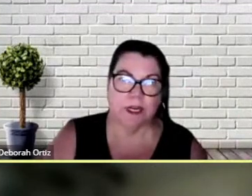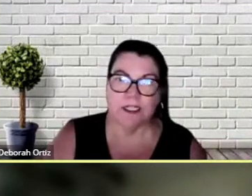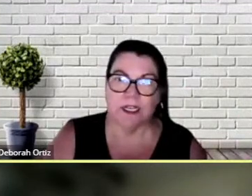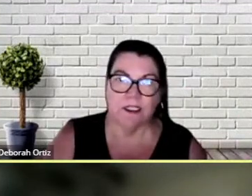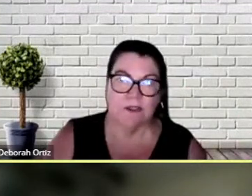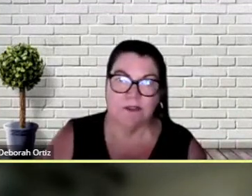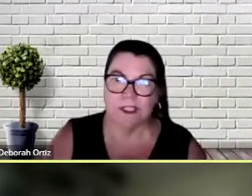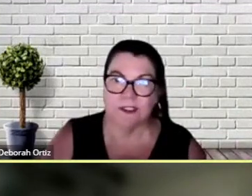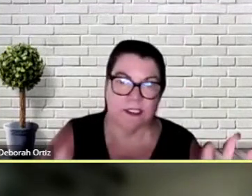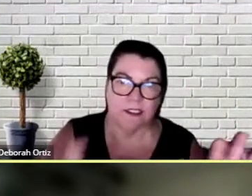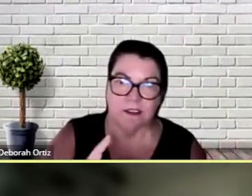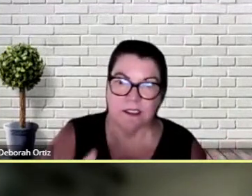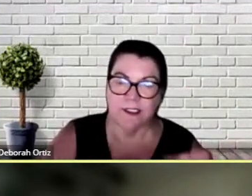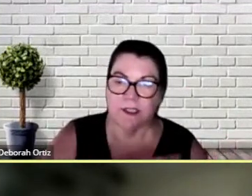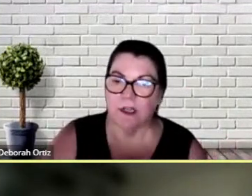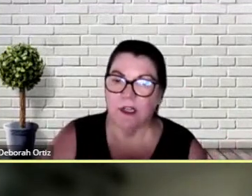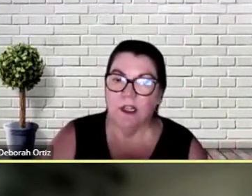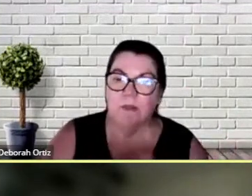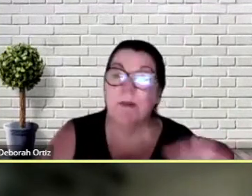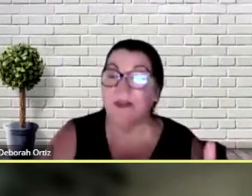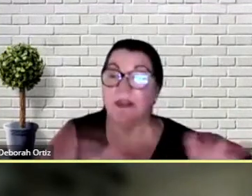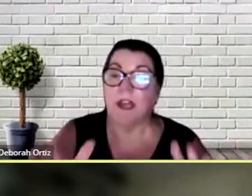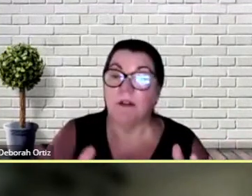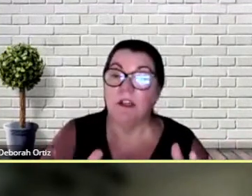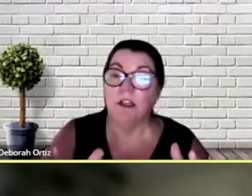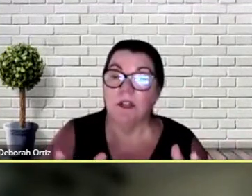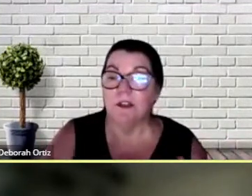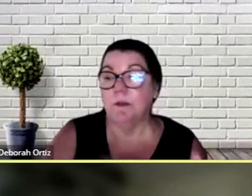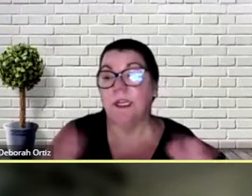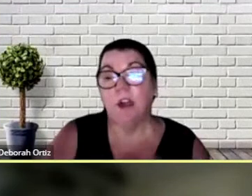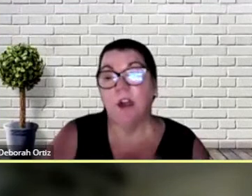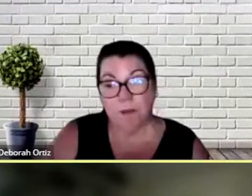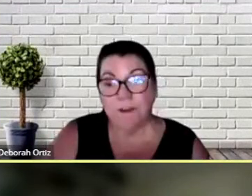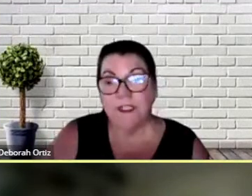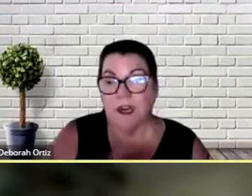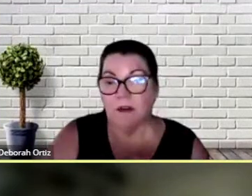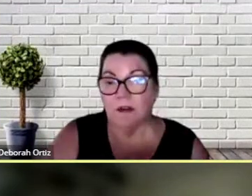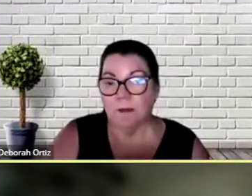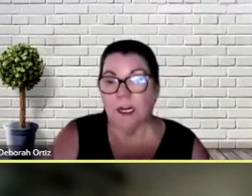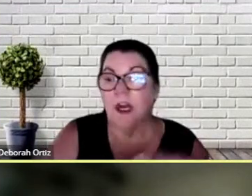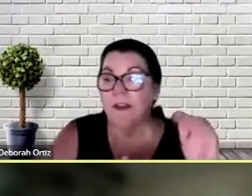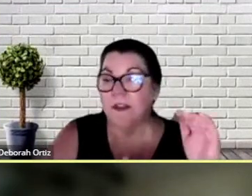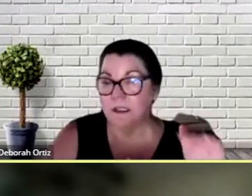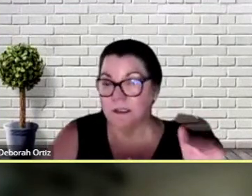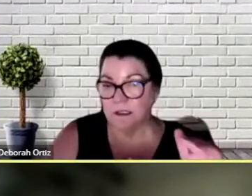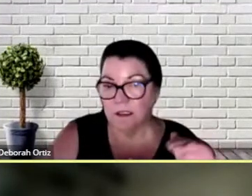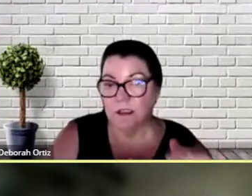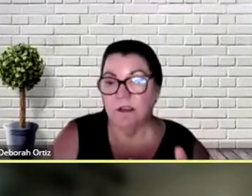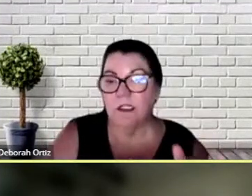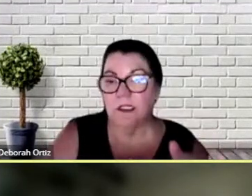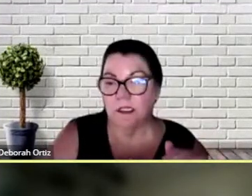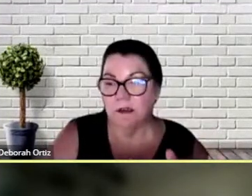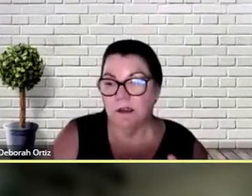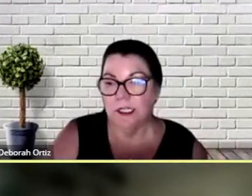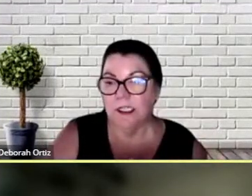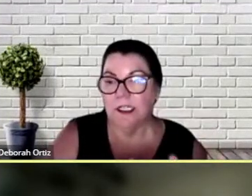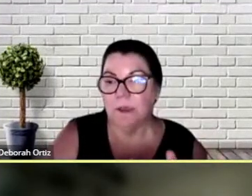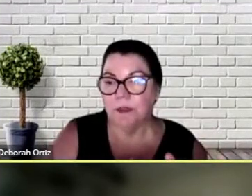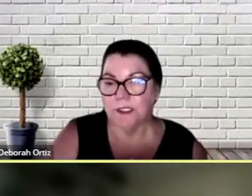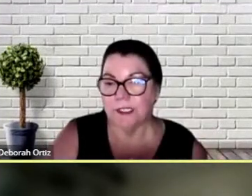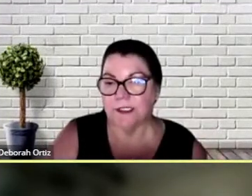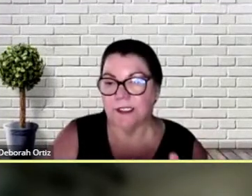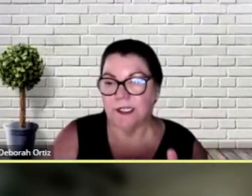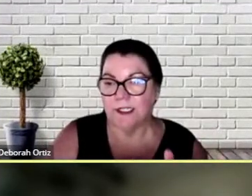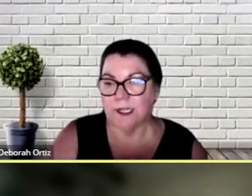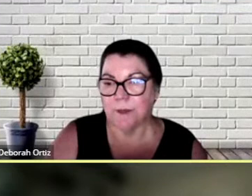and impracticality of testing and et cetera, but that, that there be an opt-out beyond the current